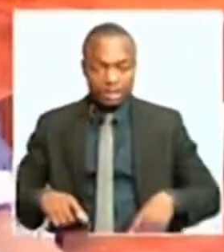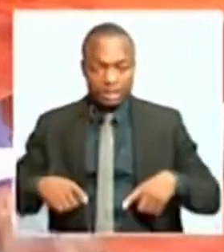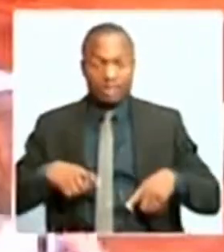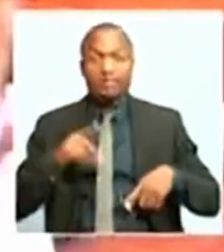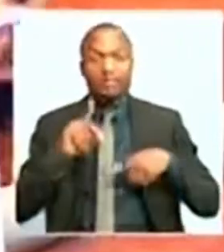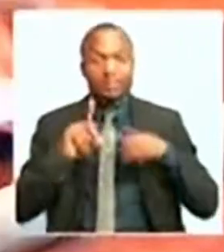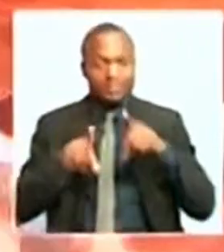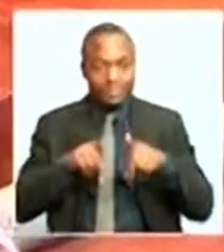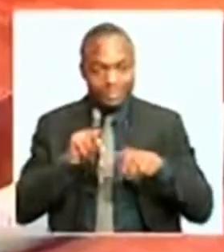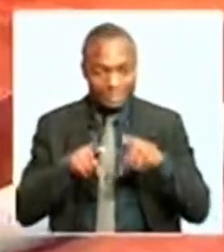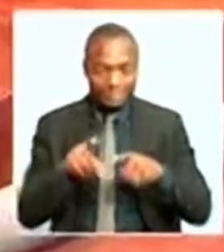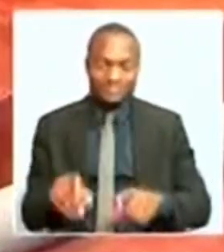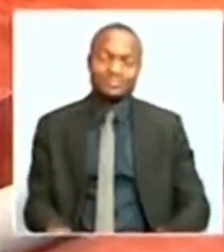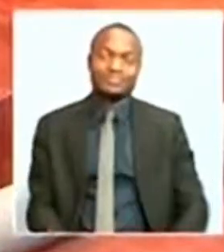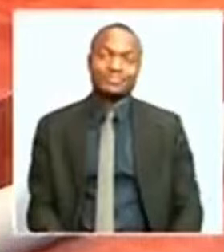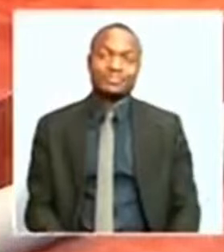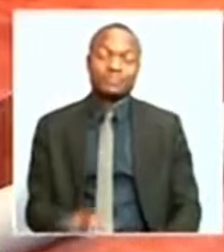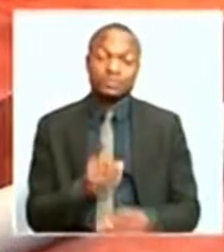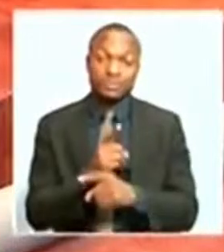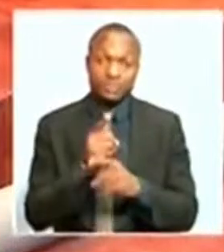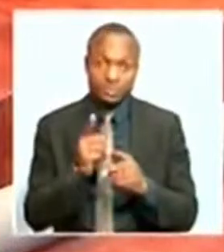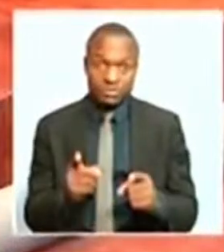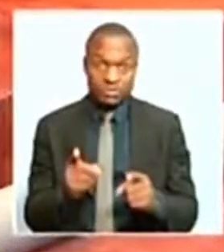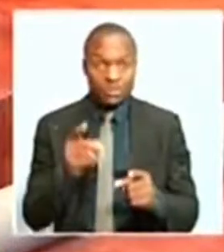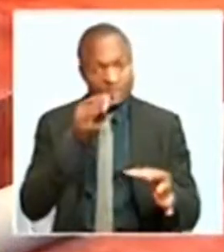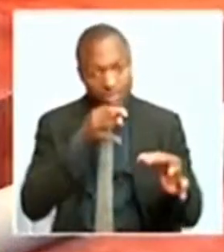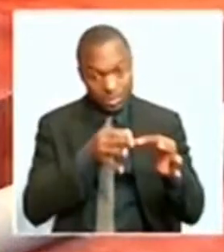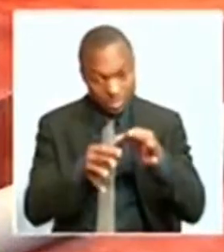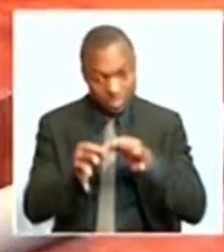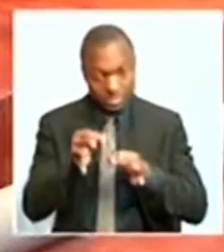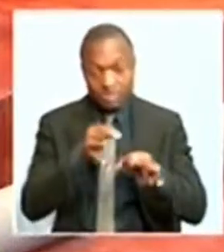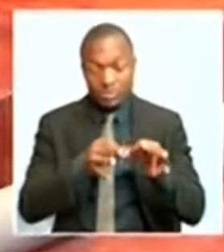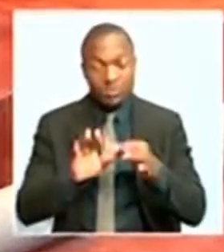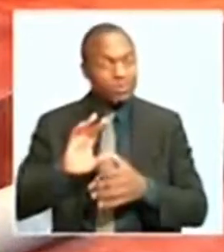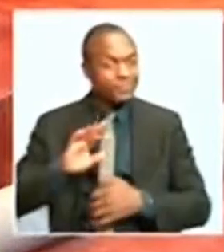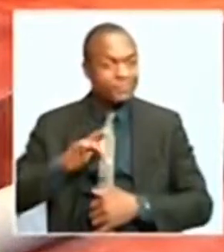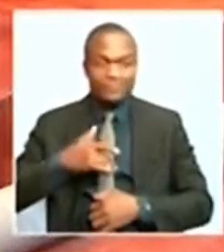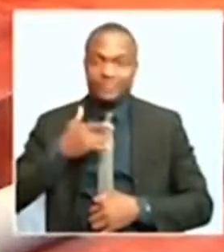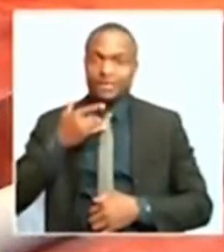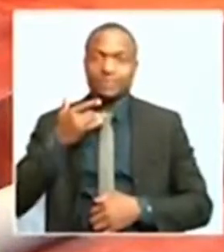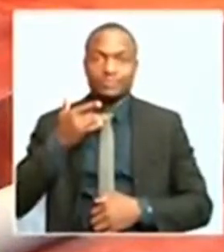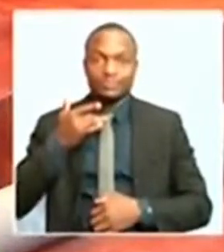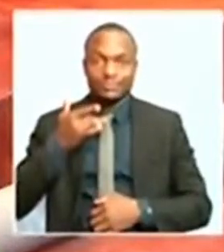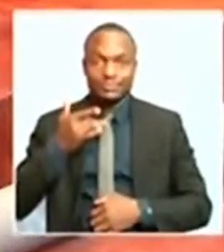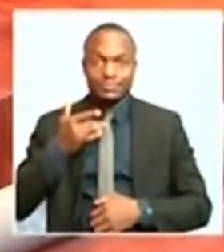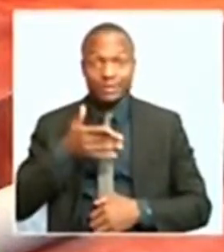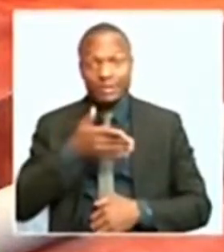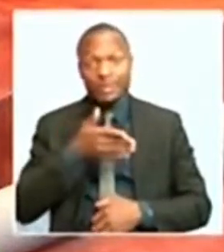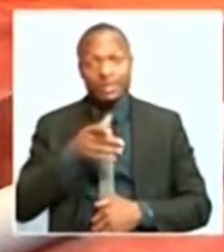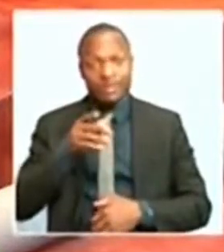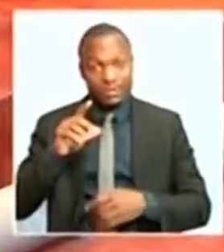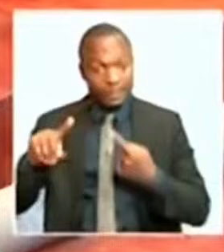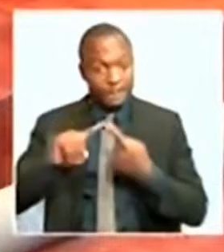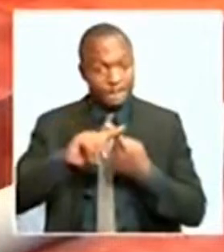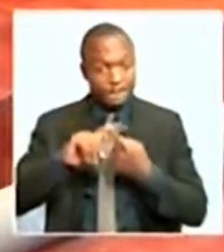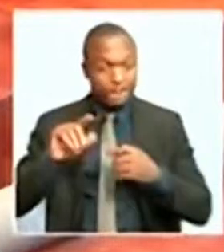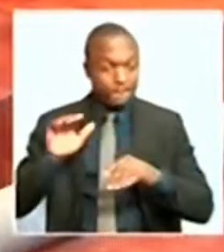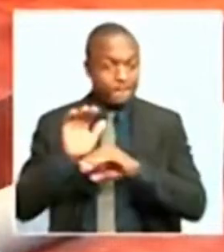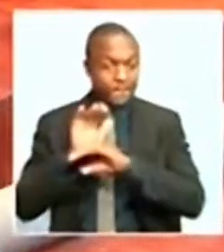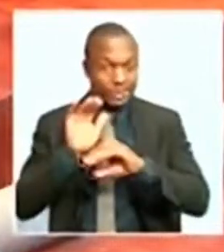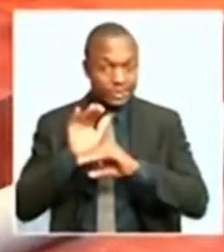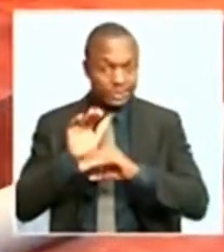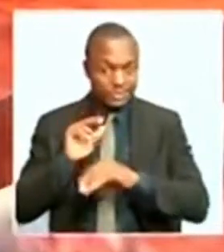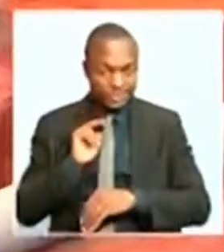people. So just to sum up, we feel that there is to be a positive impact for